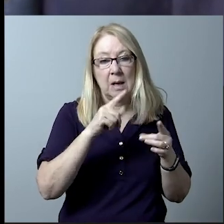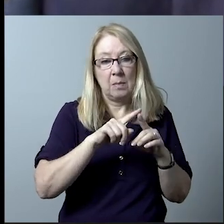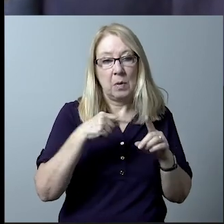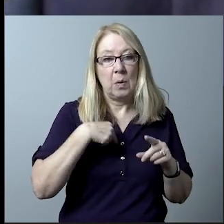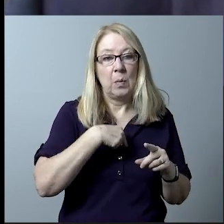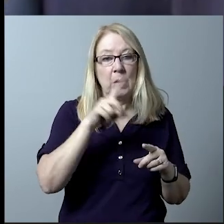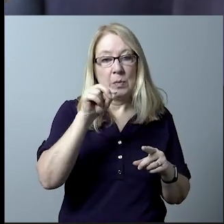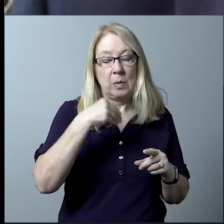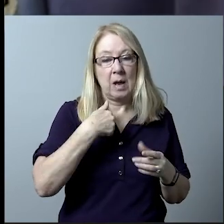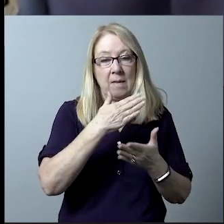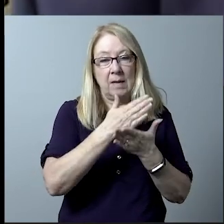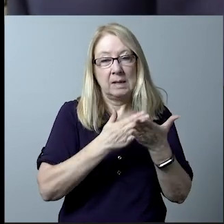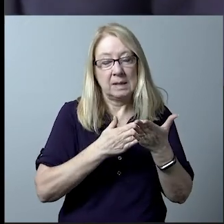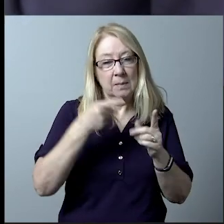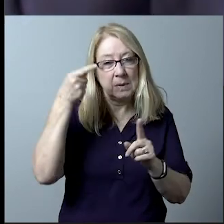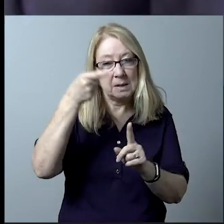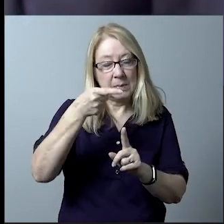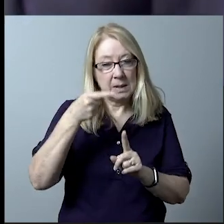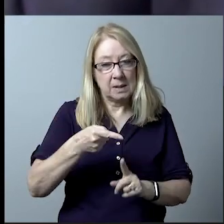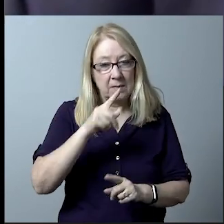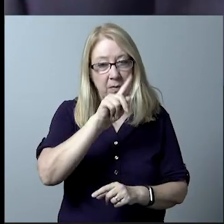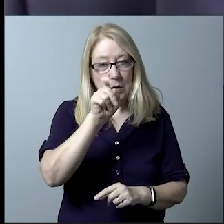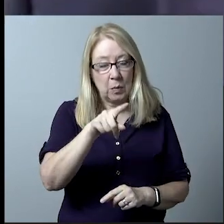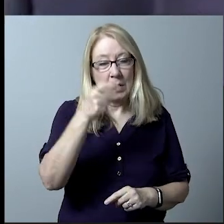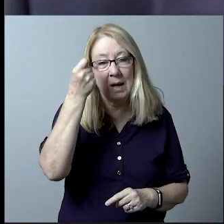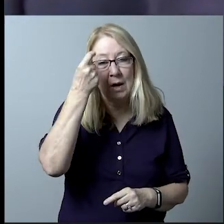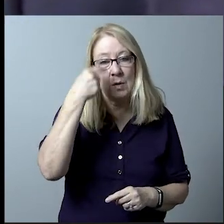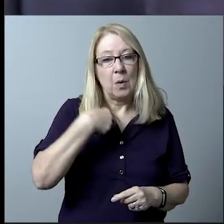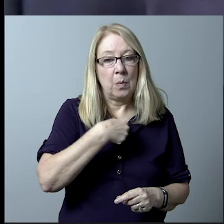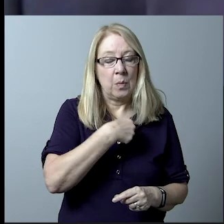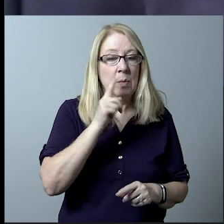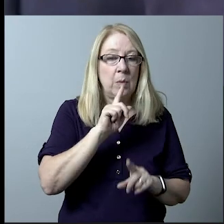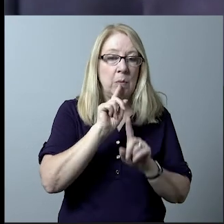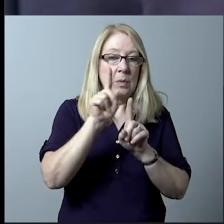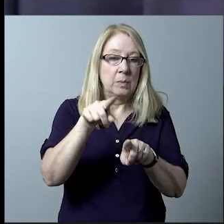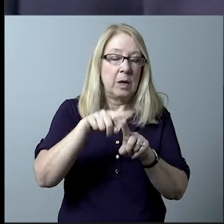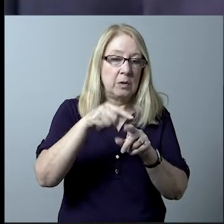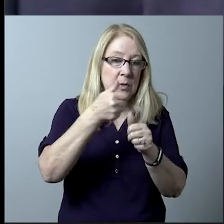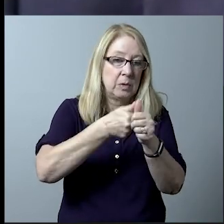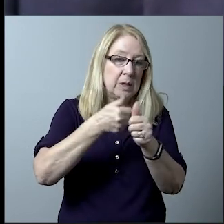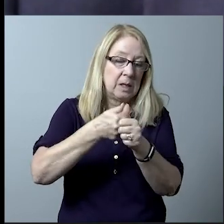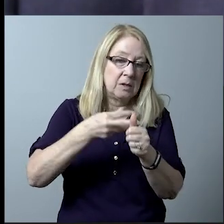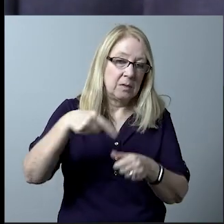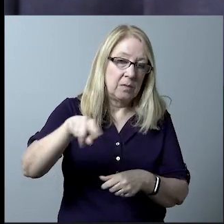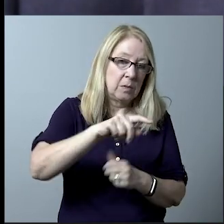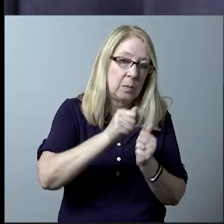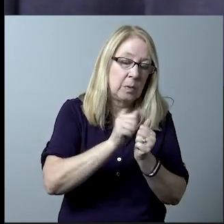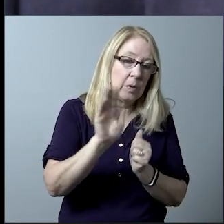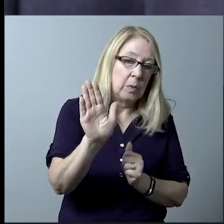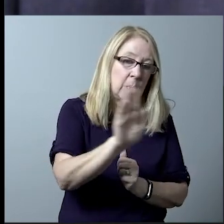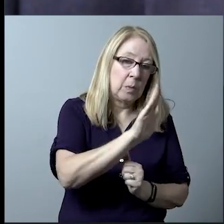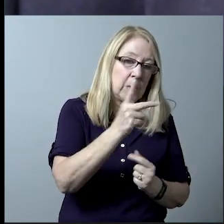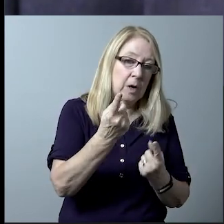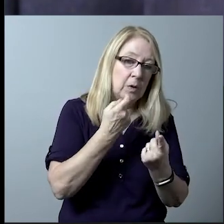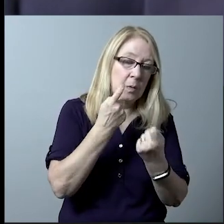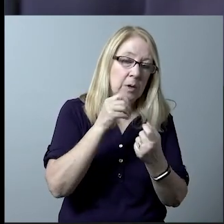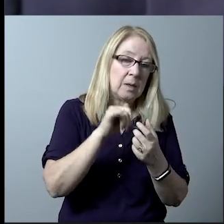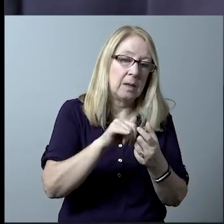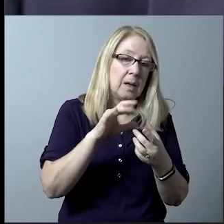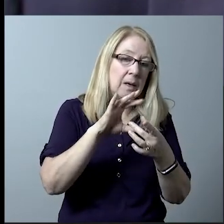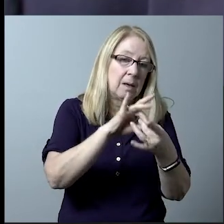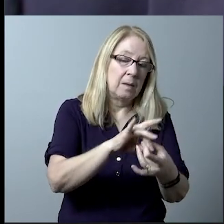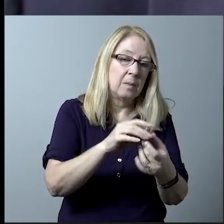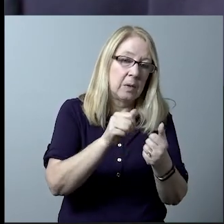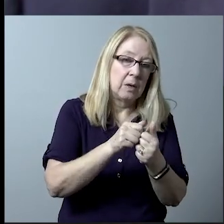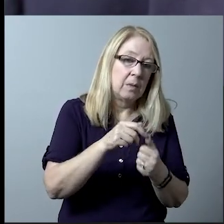words. There are a few questions in the inbox that are very specific, so know that we'll do our best to respond to you individually with your specific questions